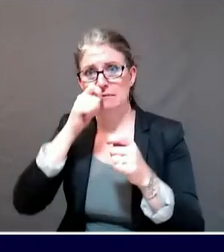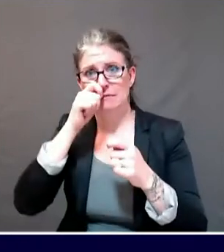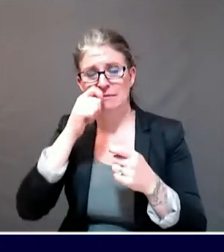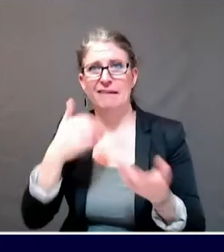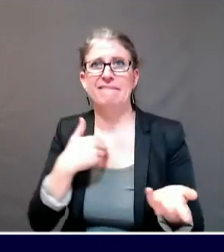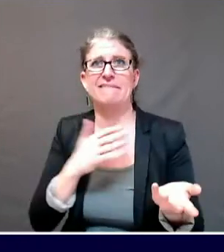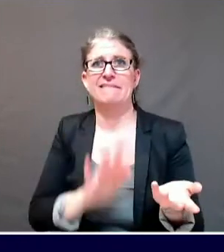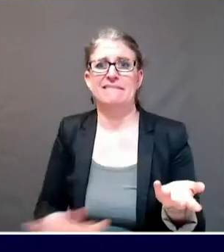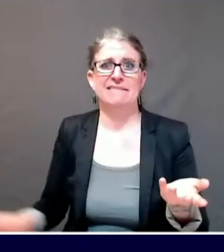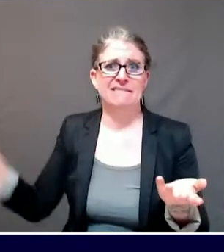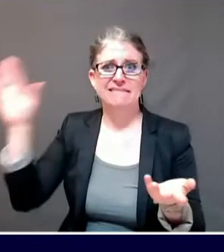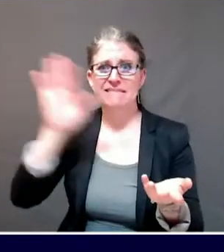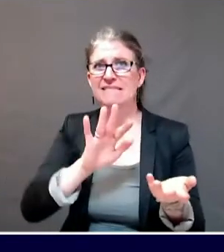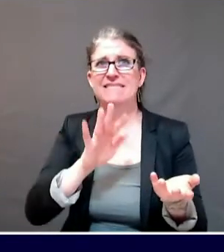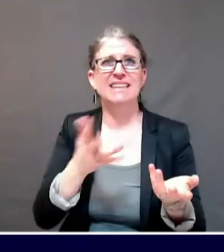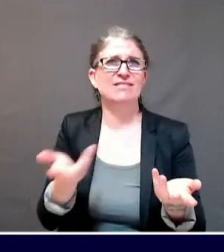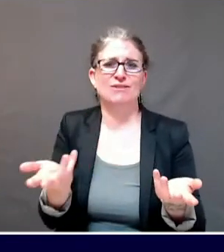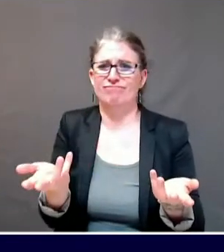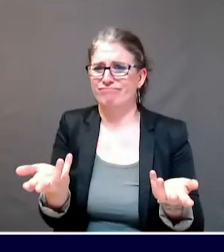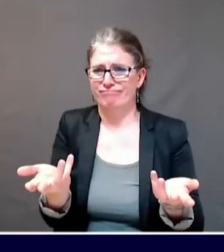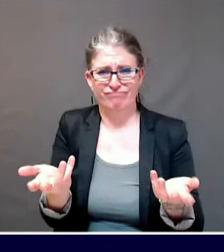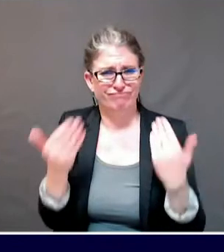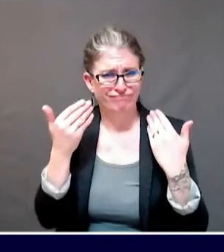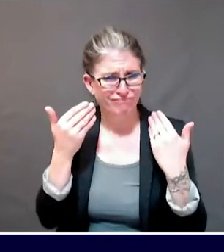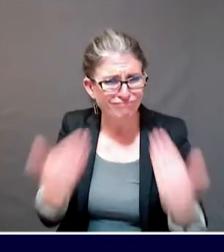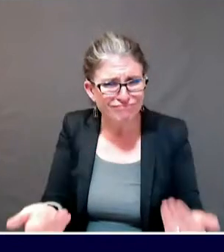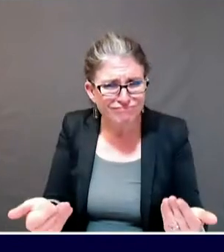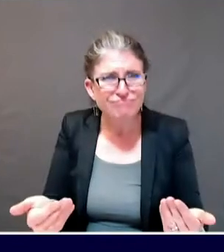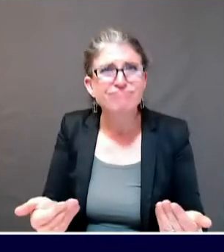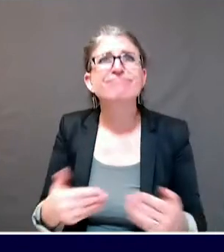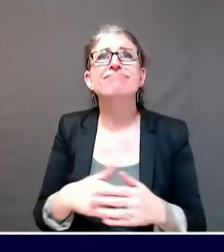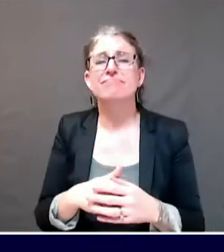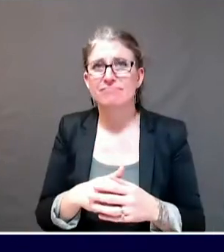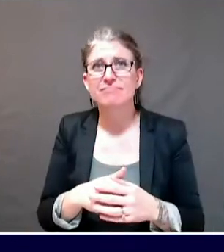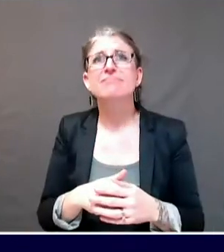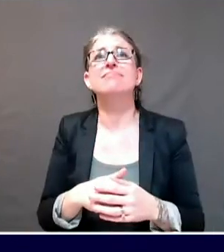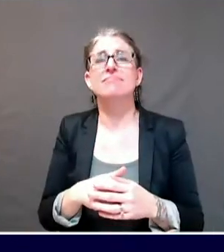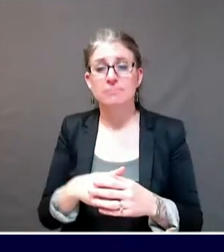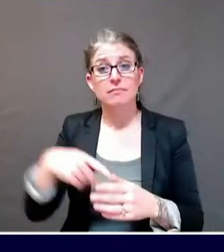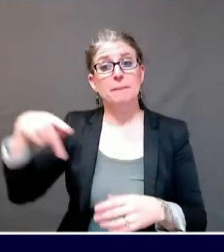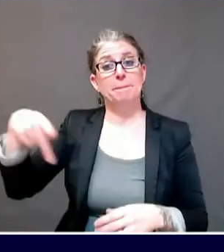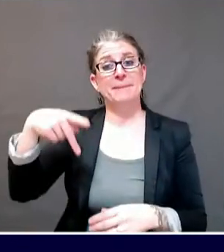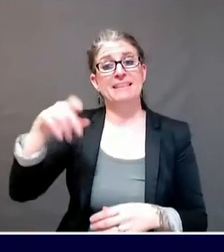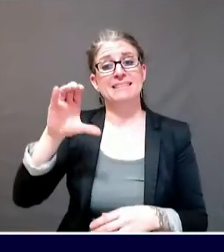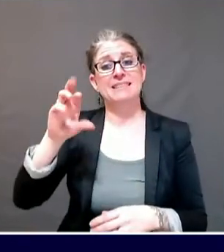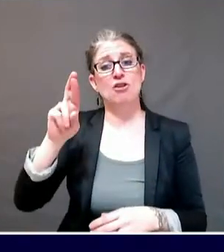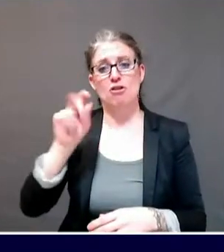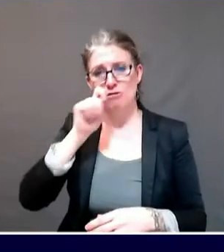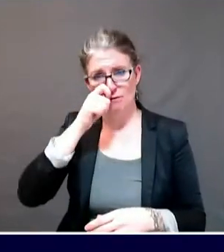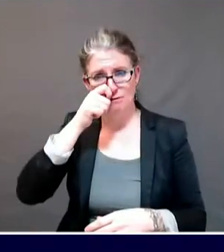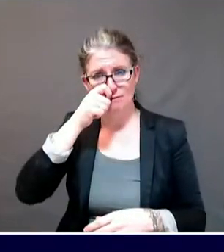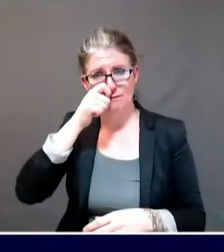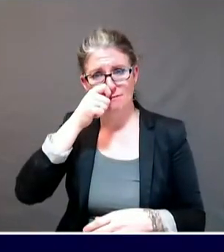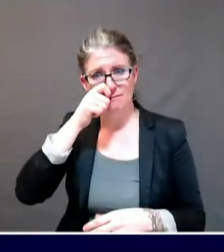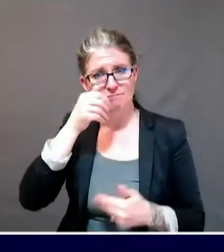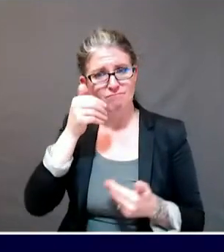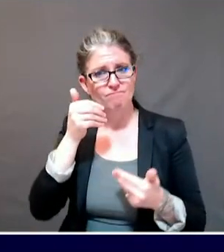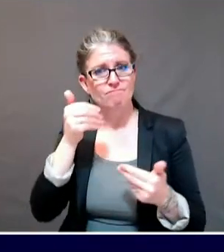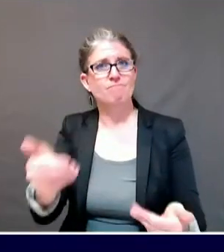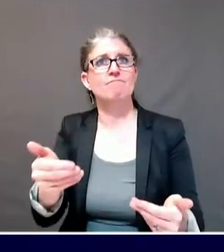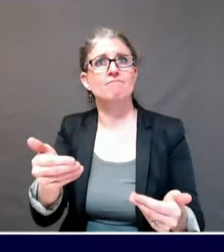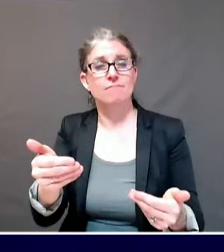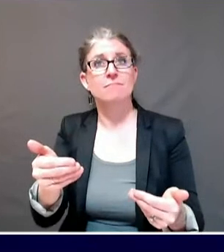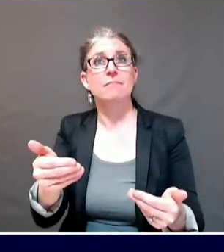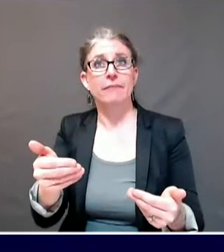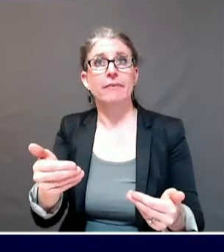can and should make an appointment to get a PCR test. Make sure that while they are waiting for that test result